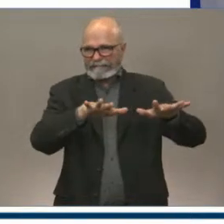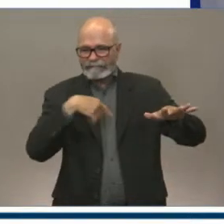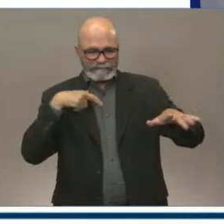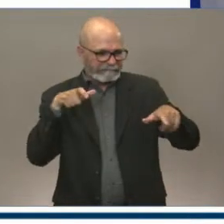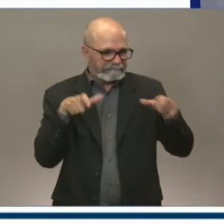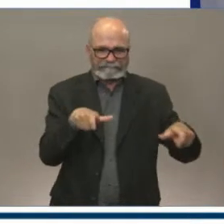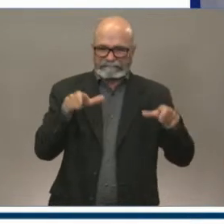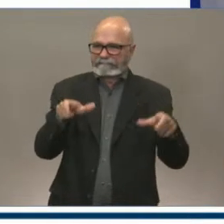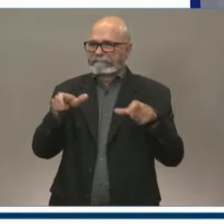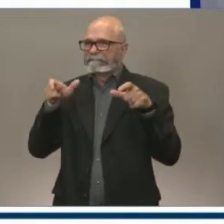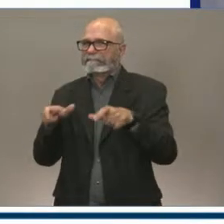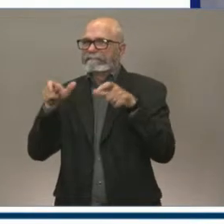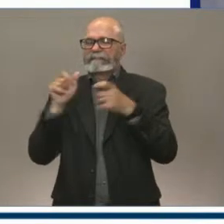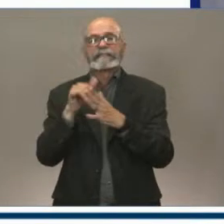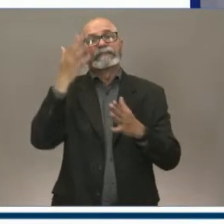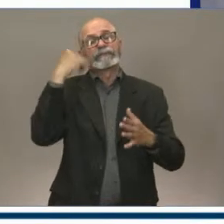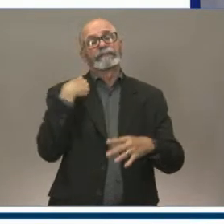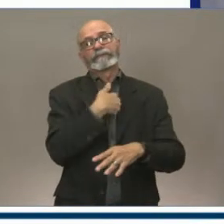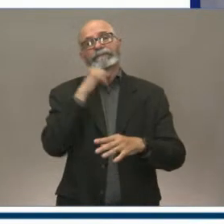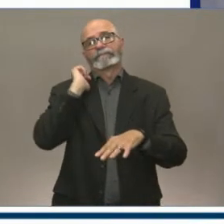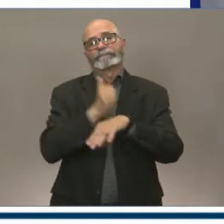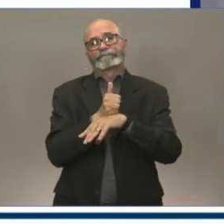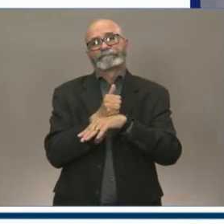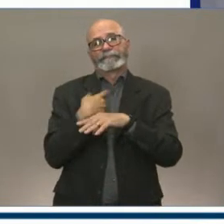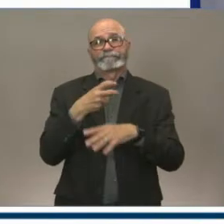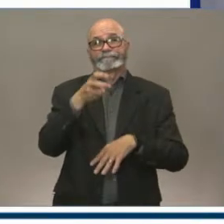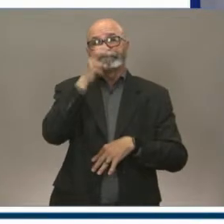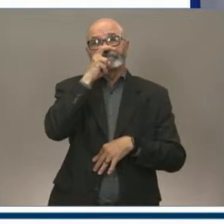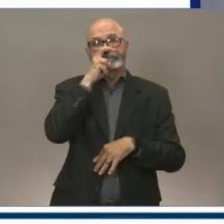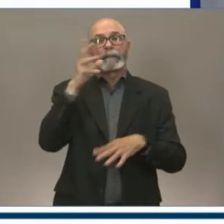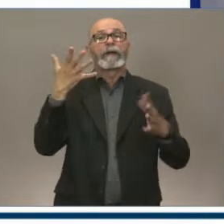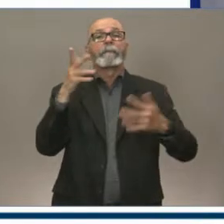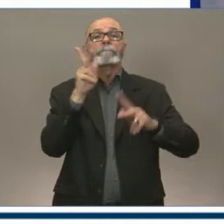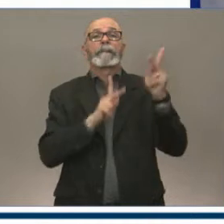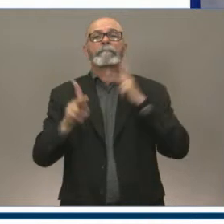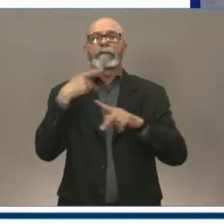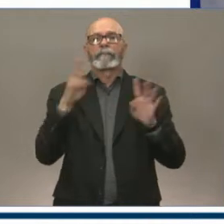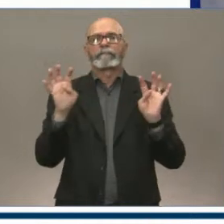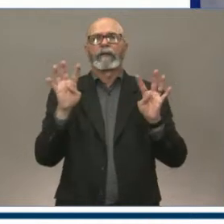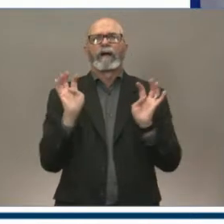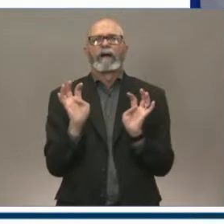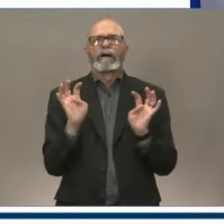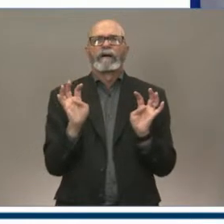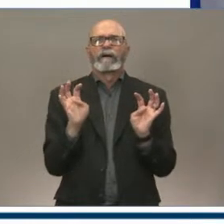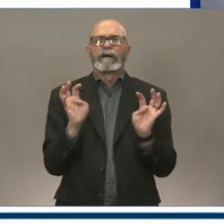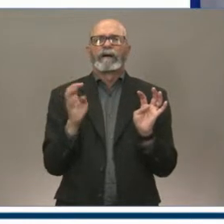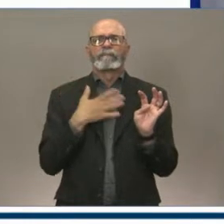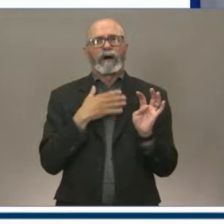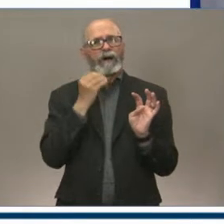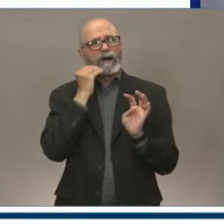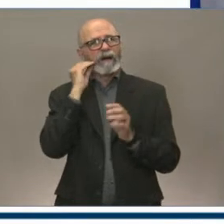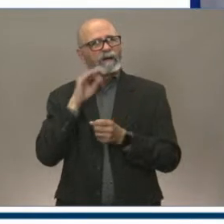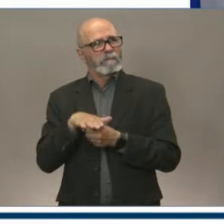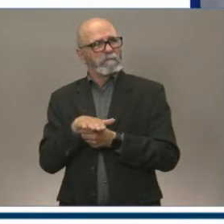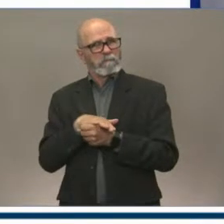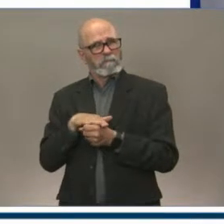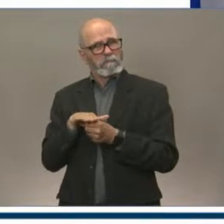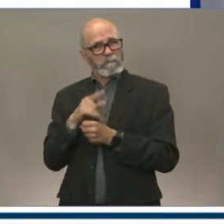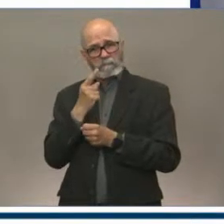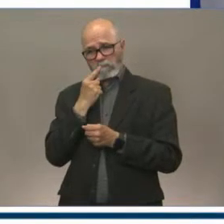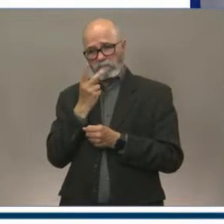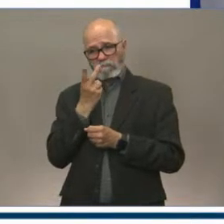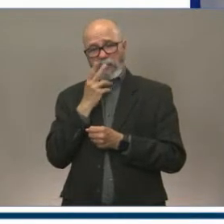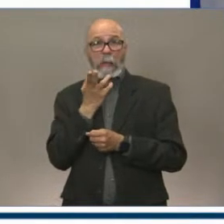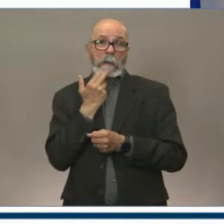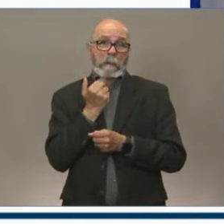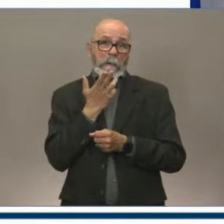are tightening up. Some of you may be thinking that your community barely has a case of COVID. But my worry as